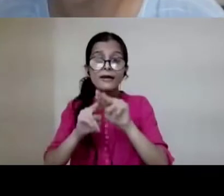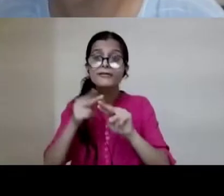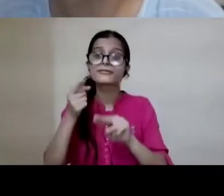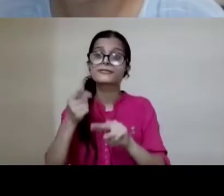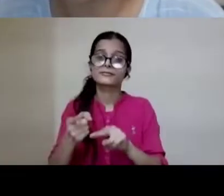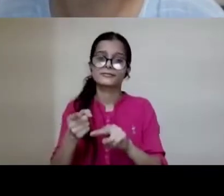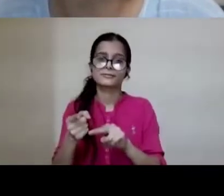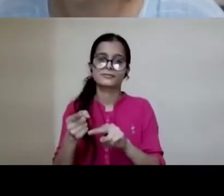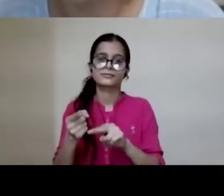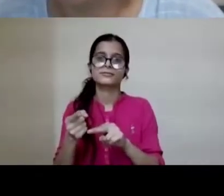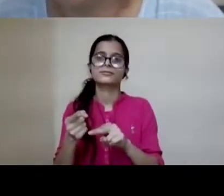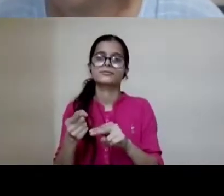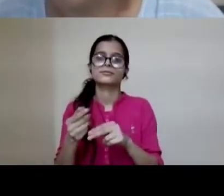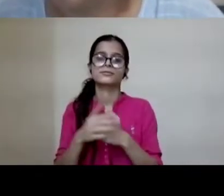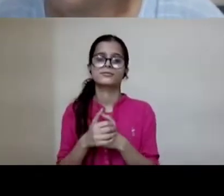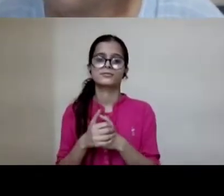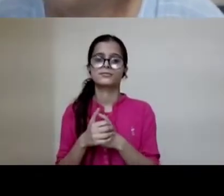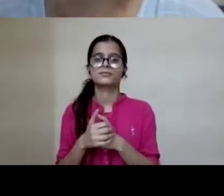exclusion and